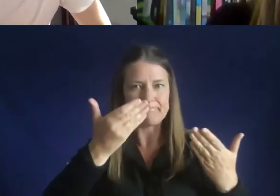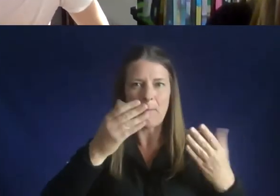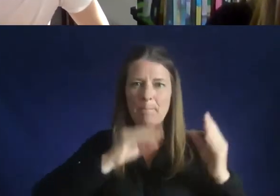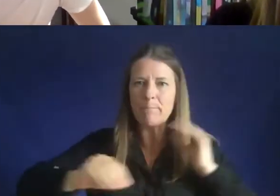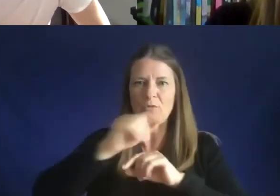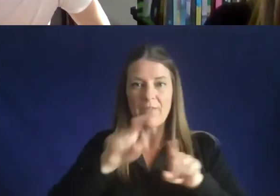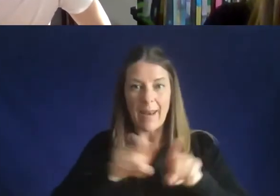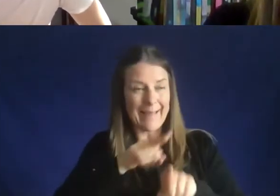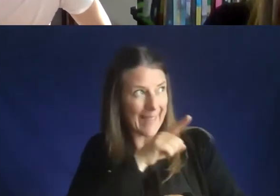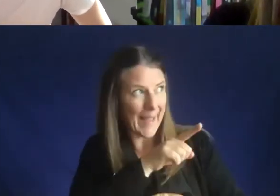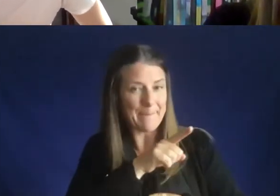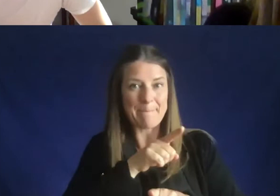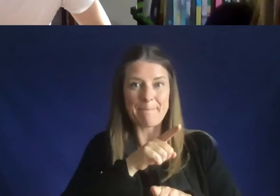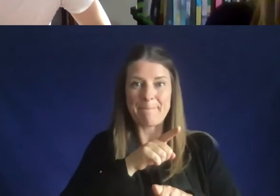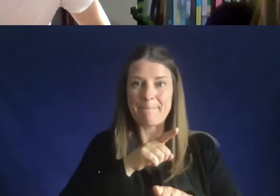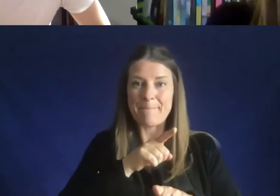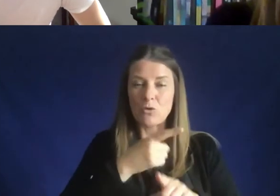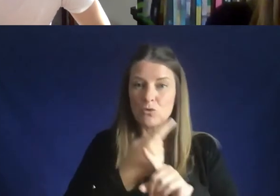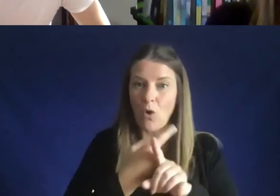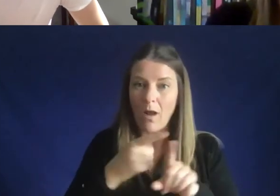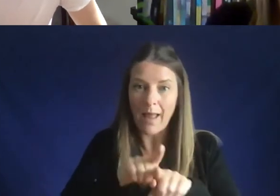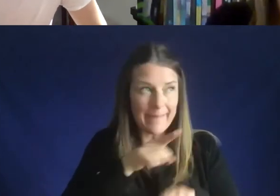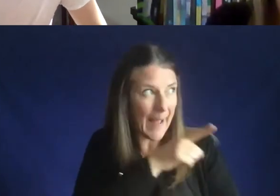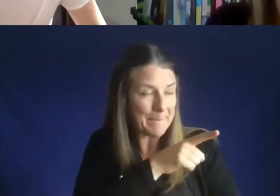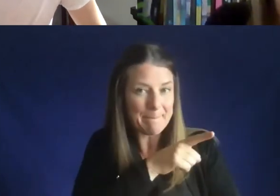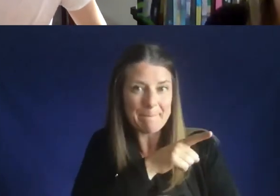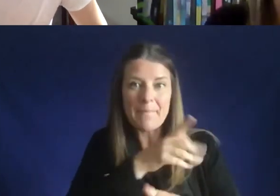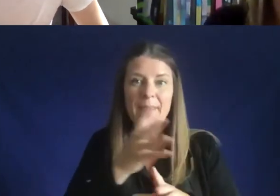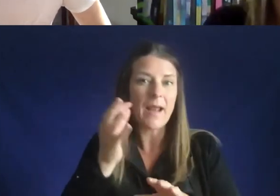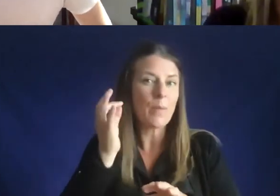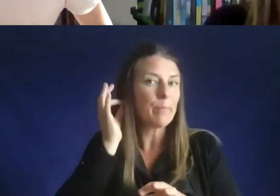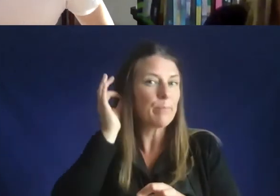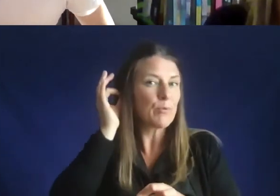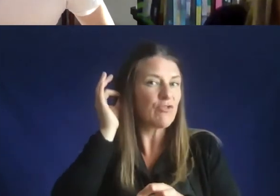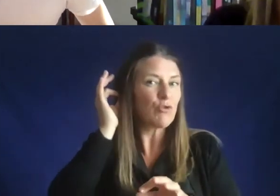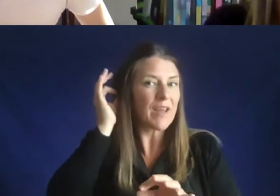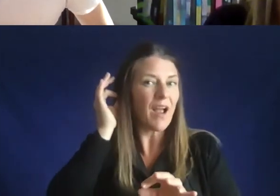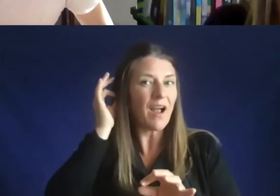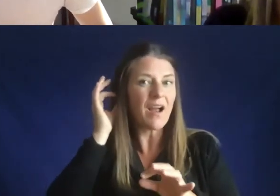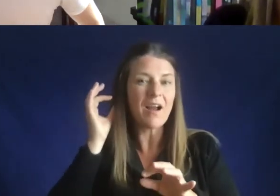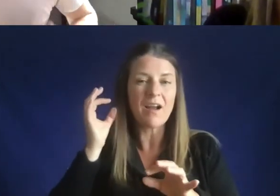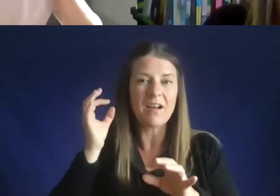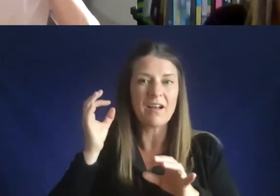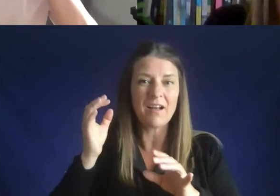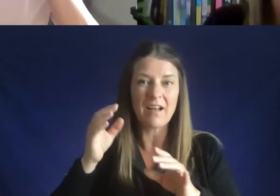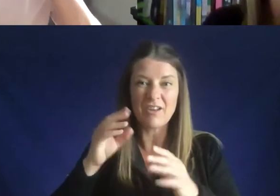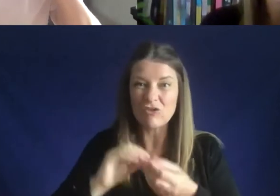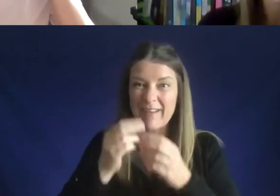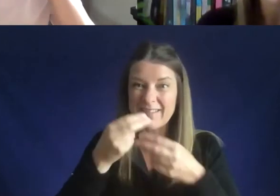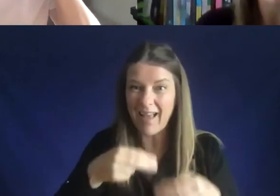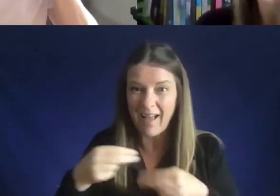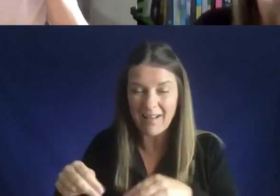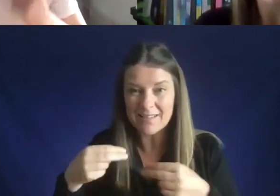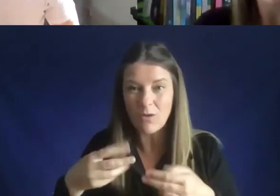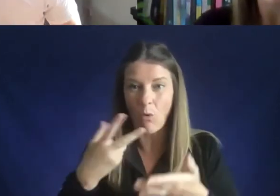your nose, scratch your ear, make a dance going between these 2 movements. Another one is stand up, choose a body part